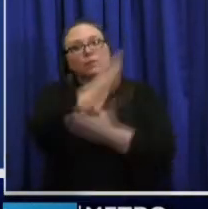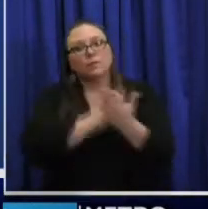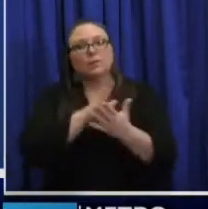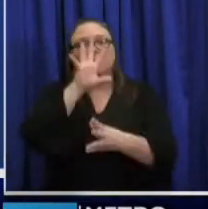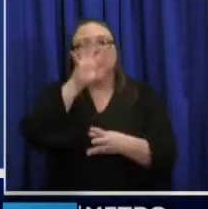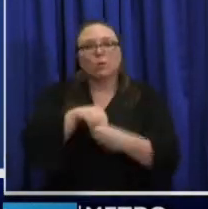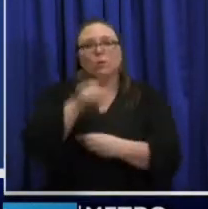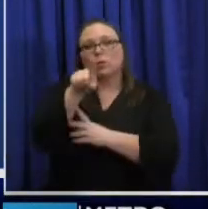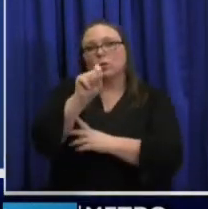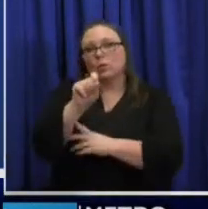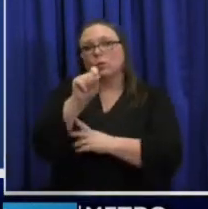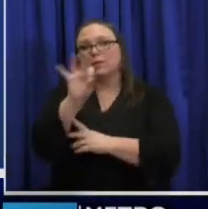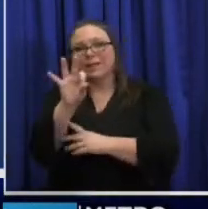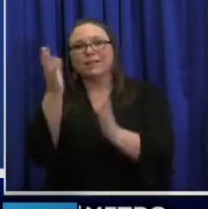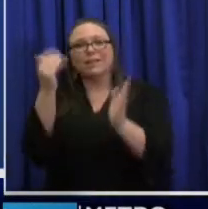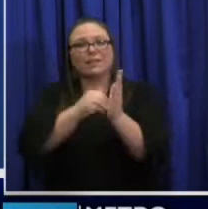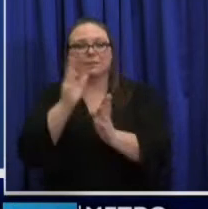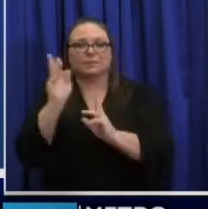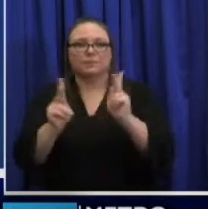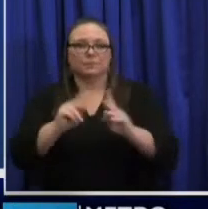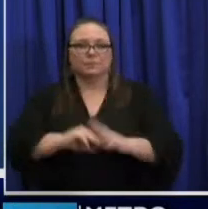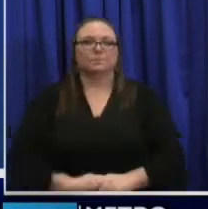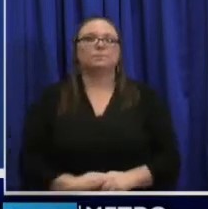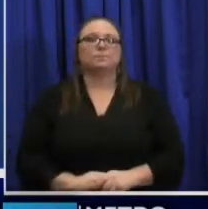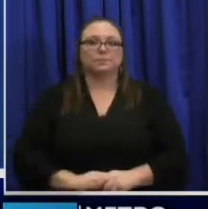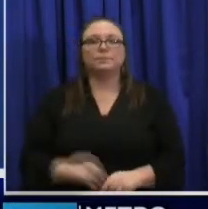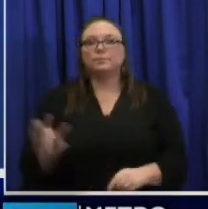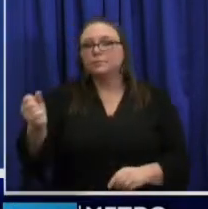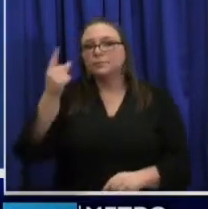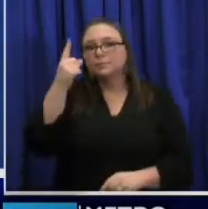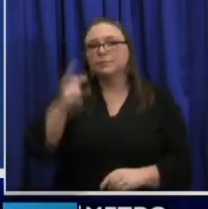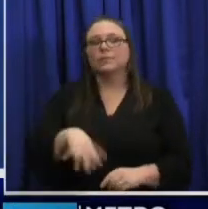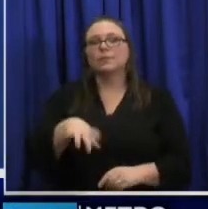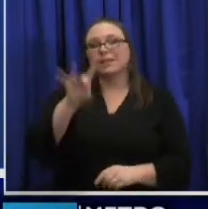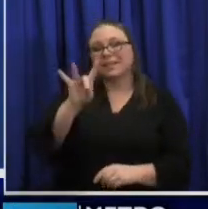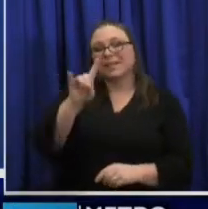includes 109,000 people. Now,